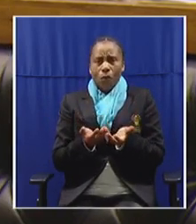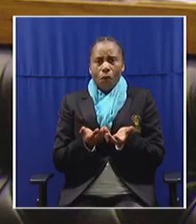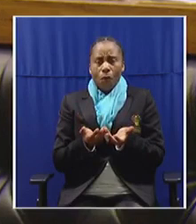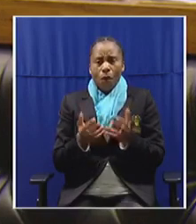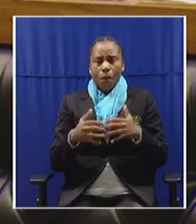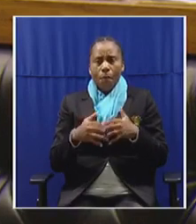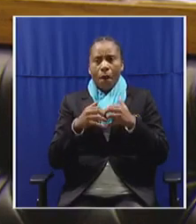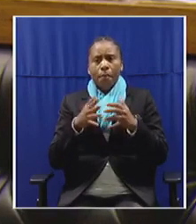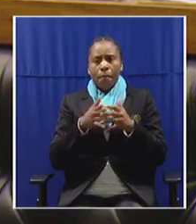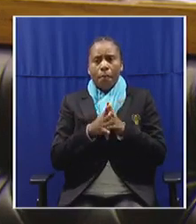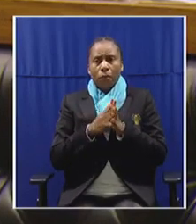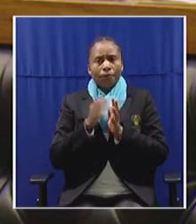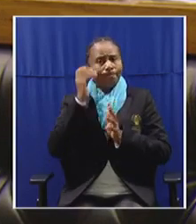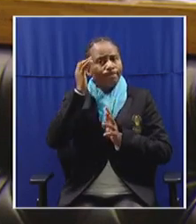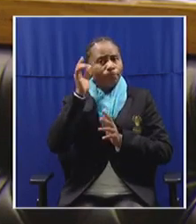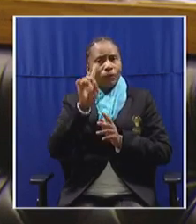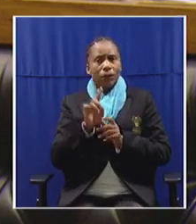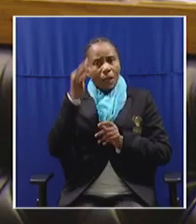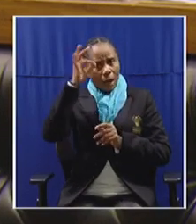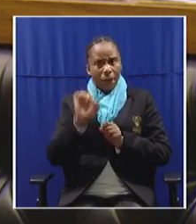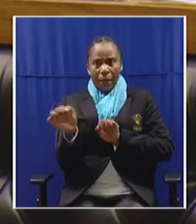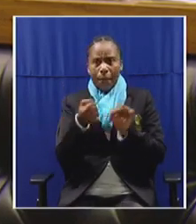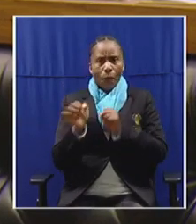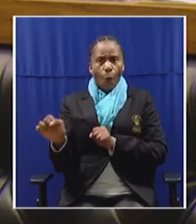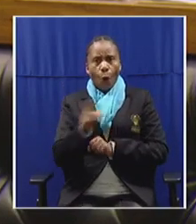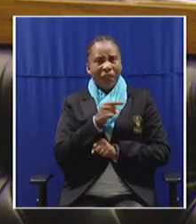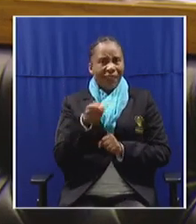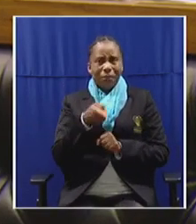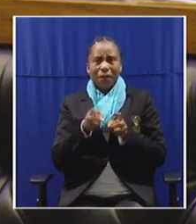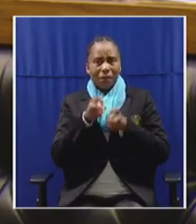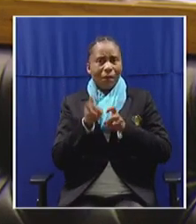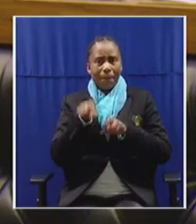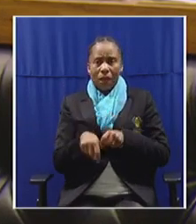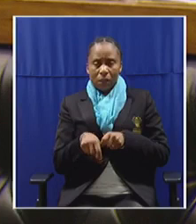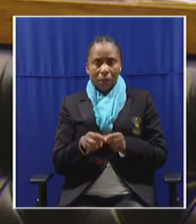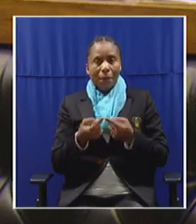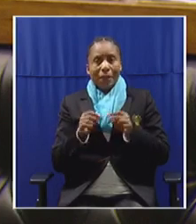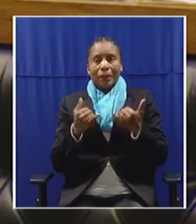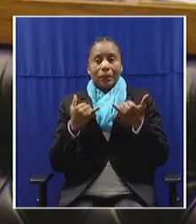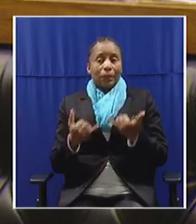these EPWP graduates. Such a position is fiscally